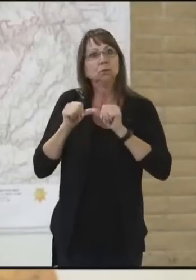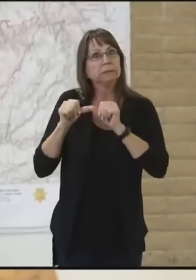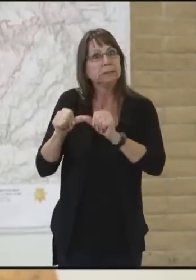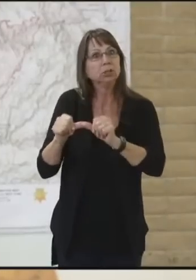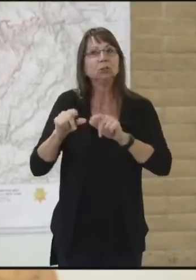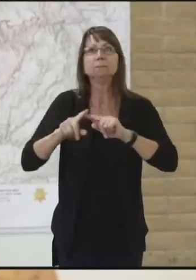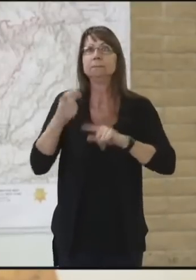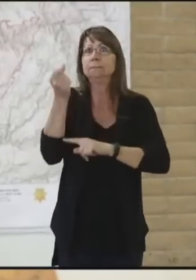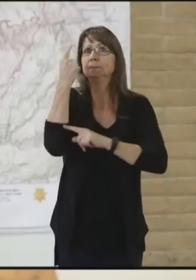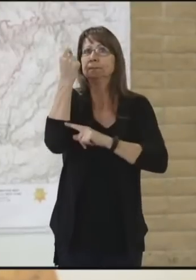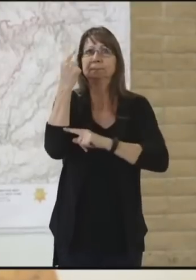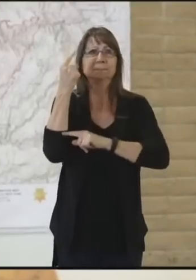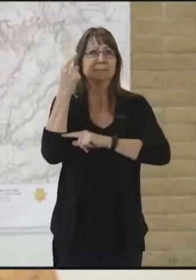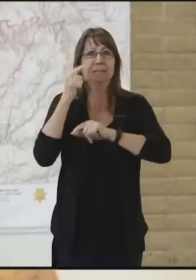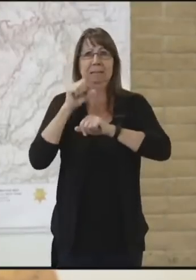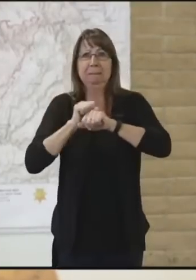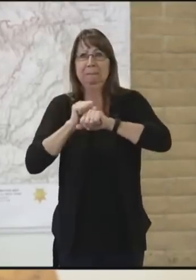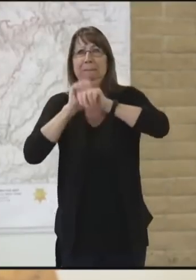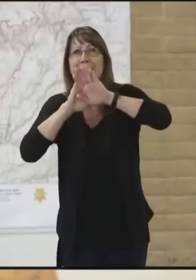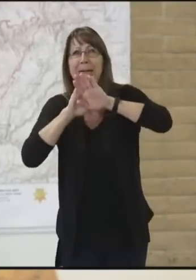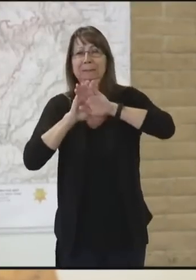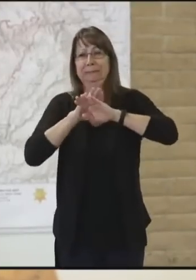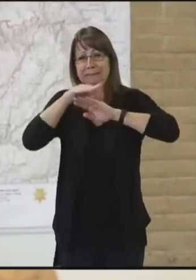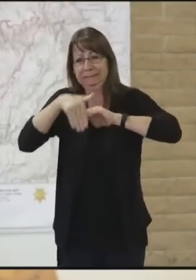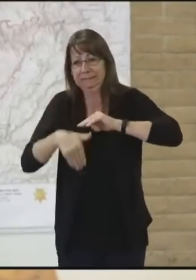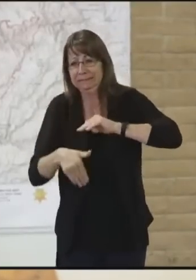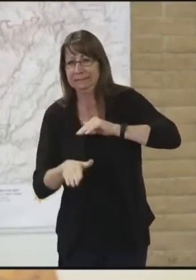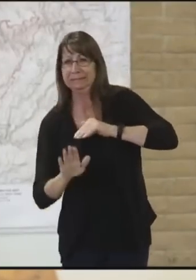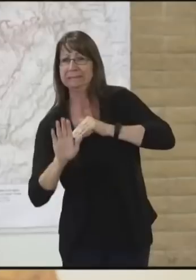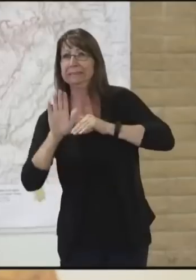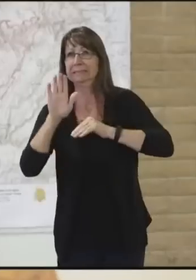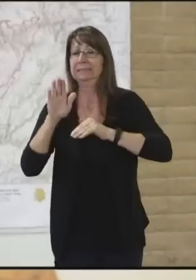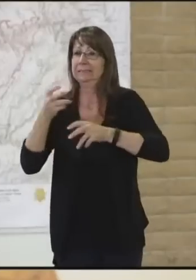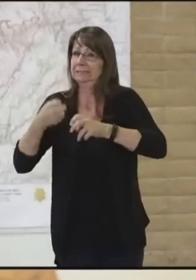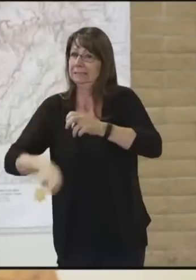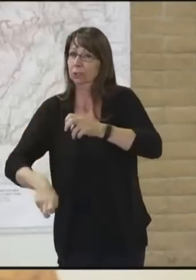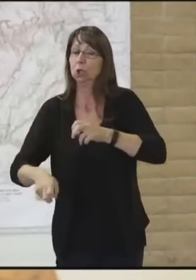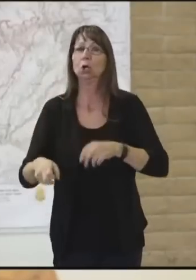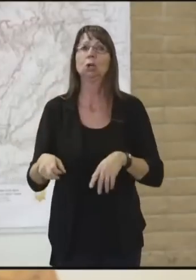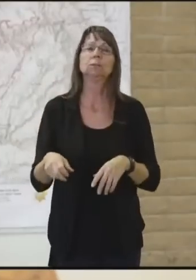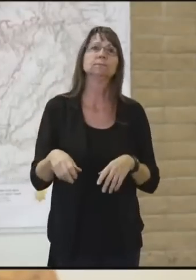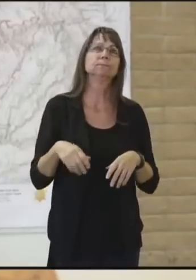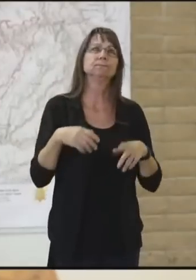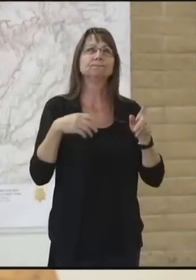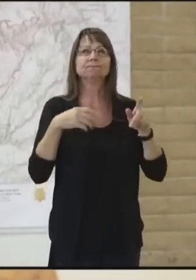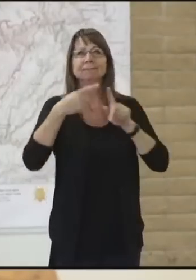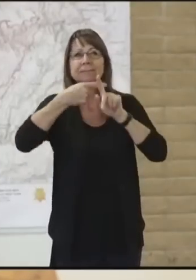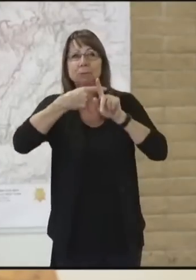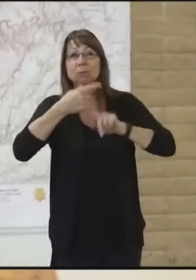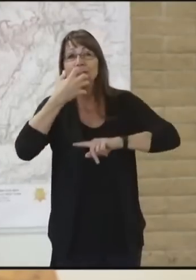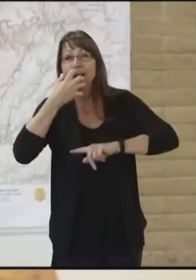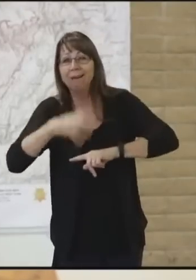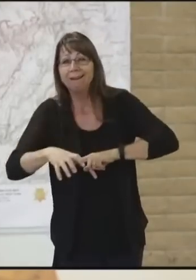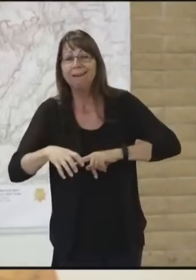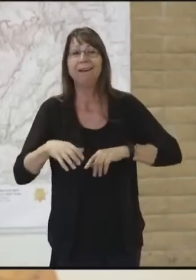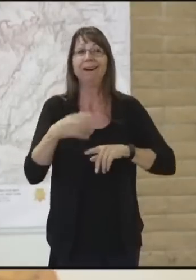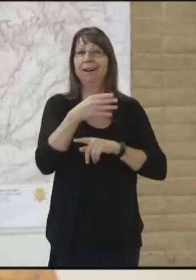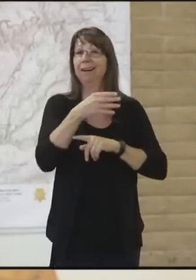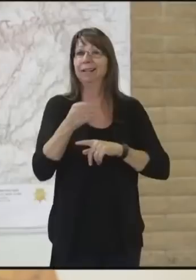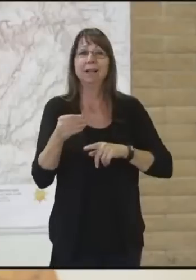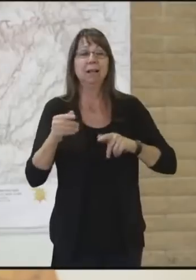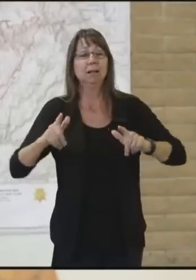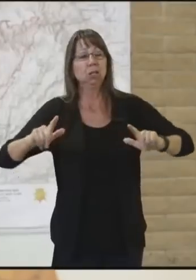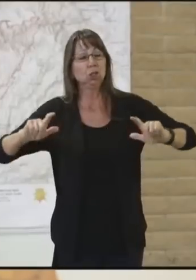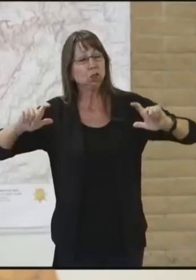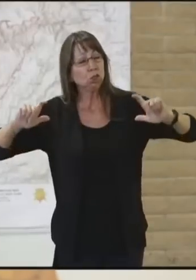The weather is hot. And as I said, there's a massive amount of control line to put in. And we're going to ask